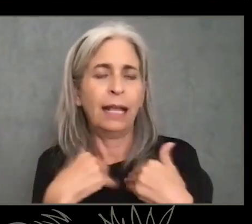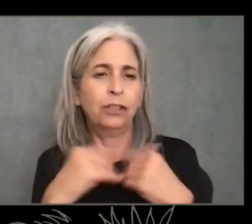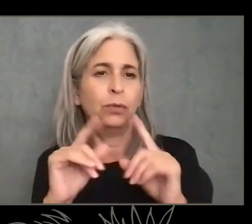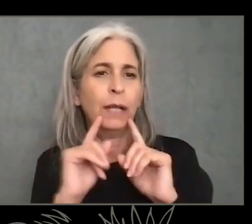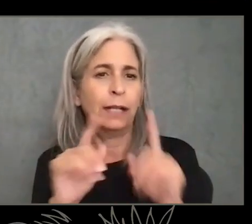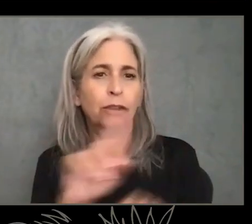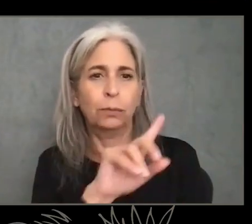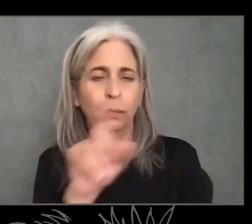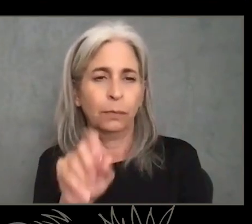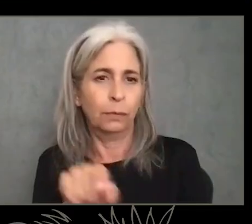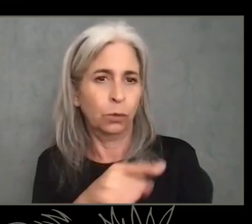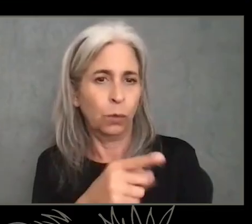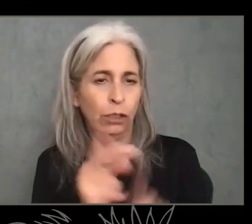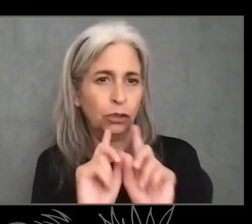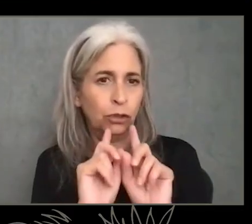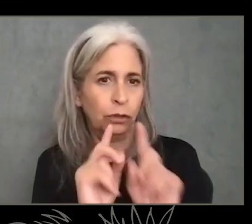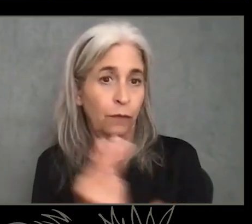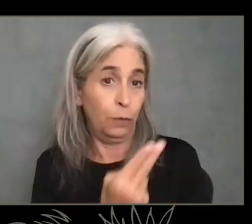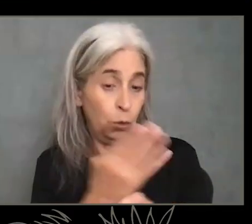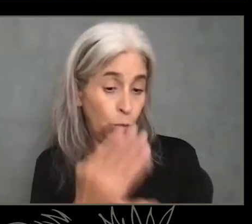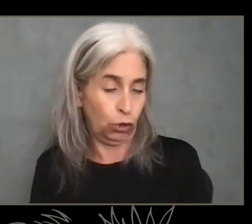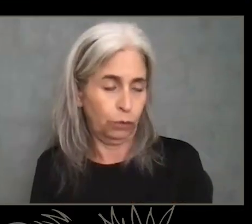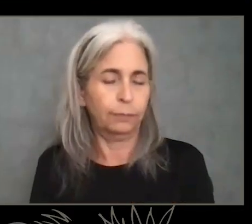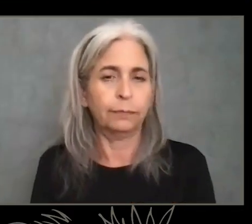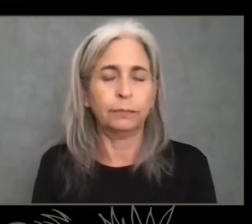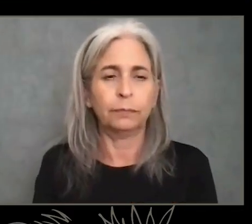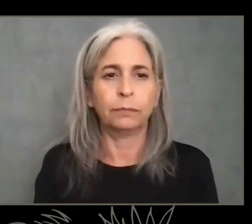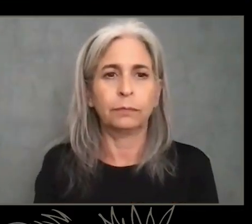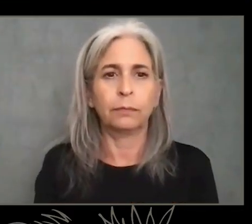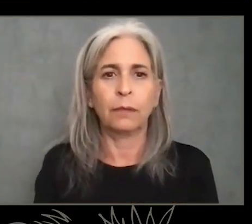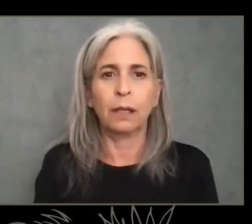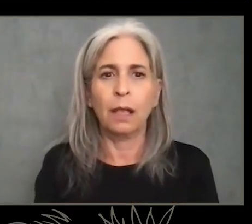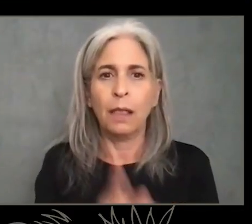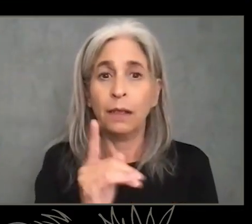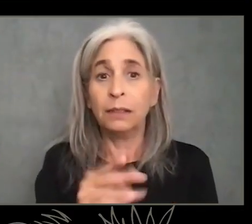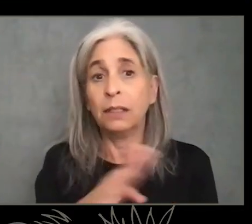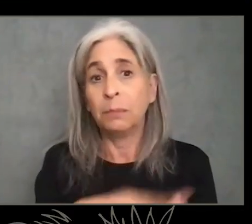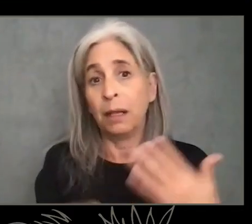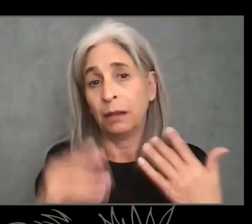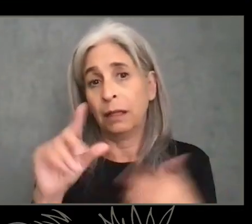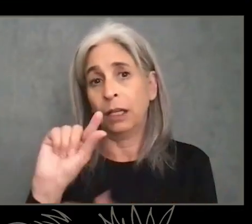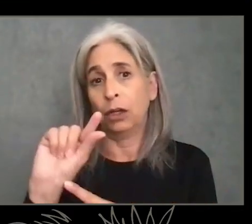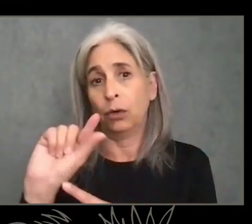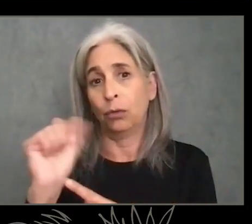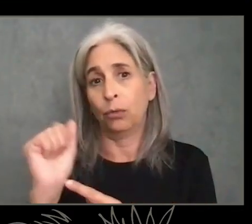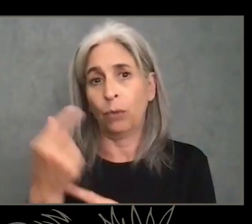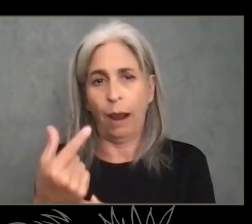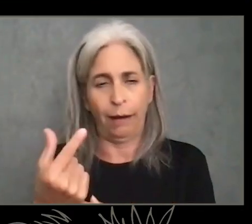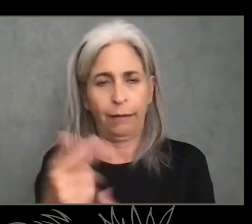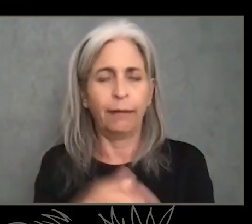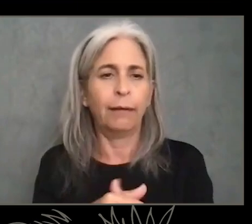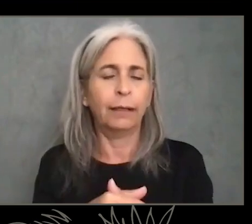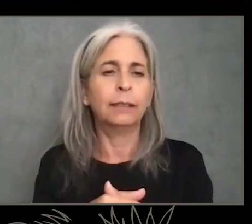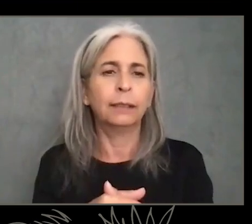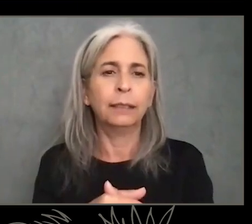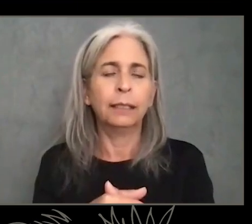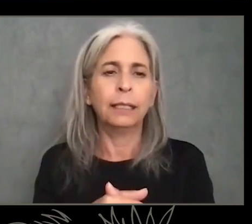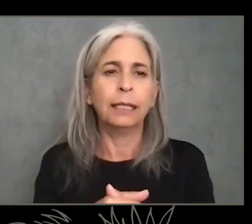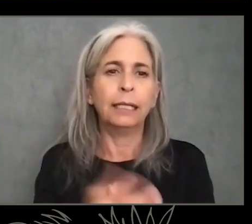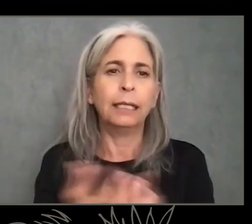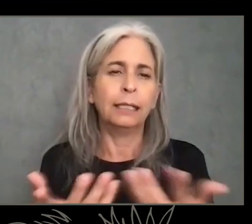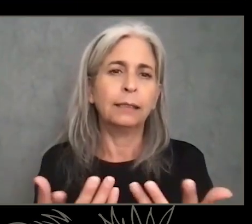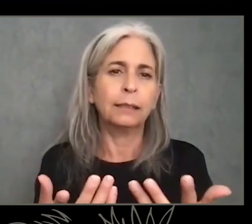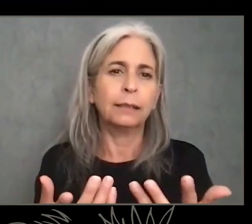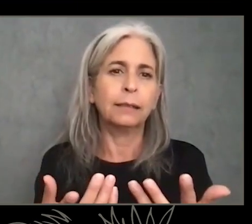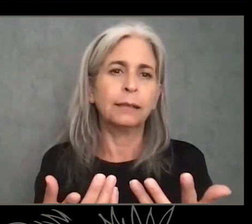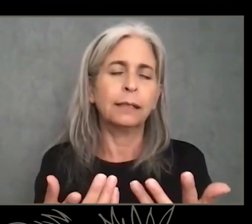user's query or question. And this is basically a RAG. This is, it's in a very manual